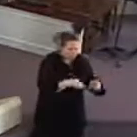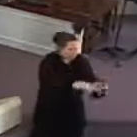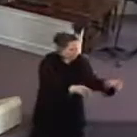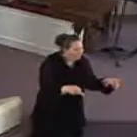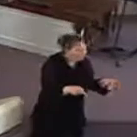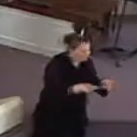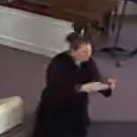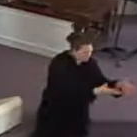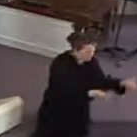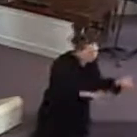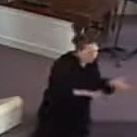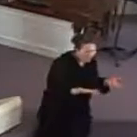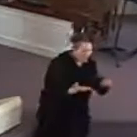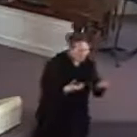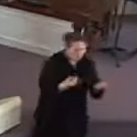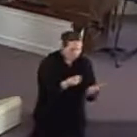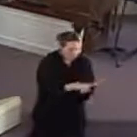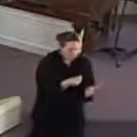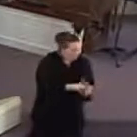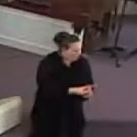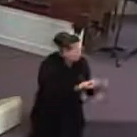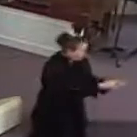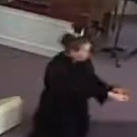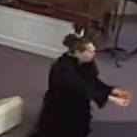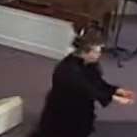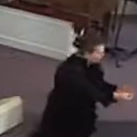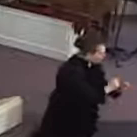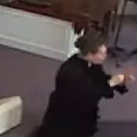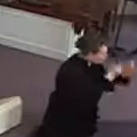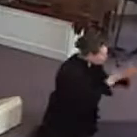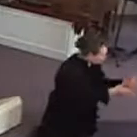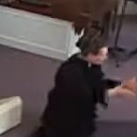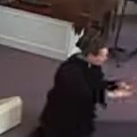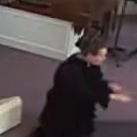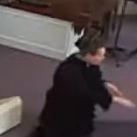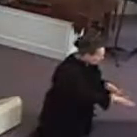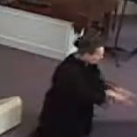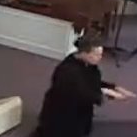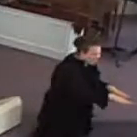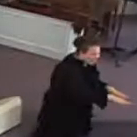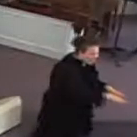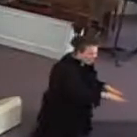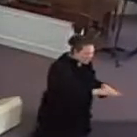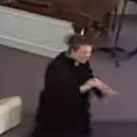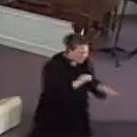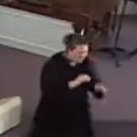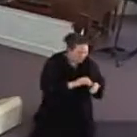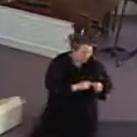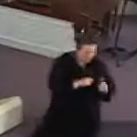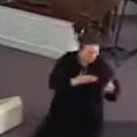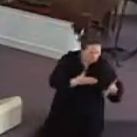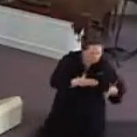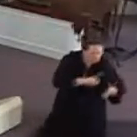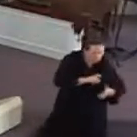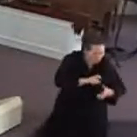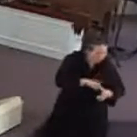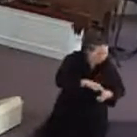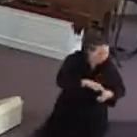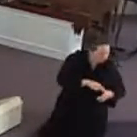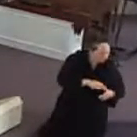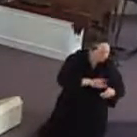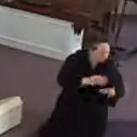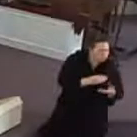amen, and they brought the money and laid it at the apostles' feet, and the Holy Ghost, amen, quickened the apostle, amen, to ask them, did you sell it for